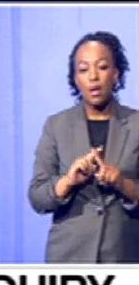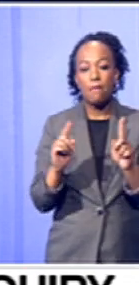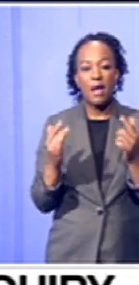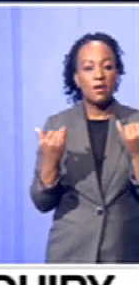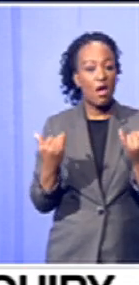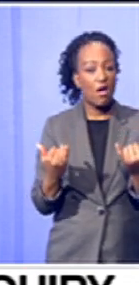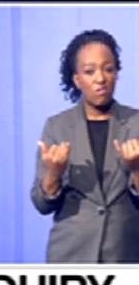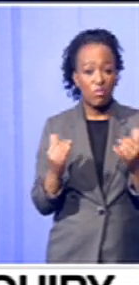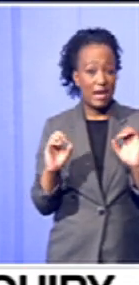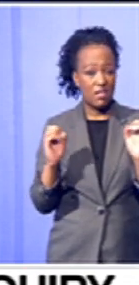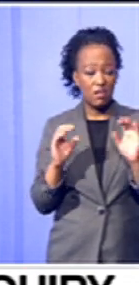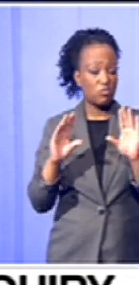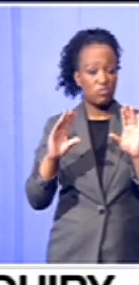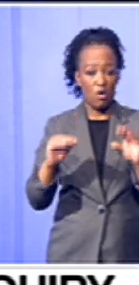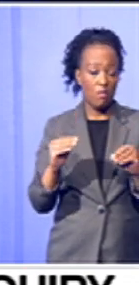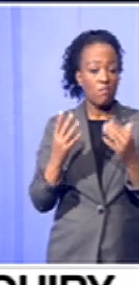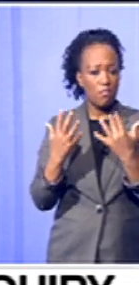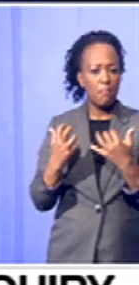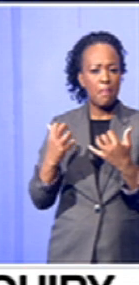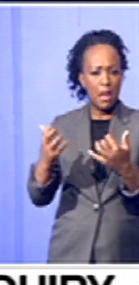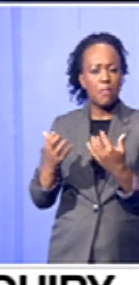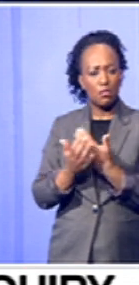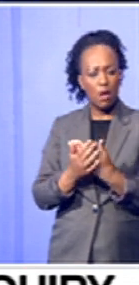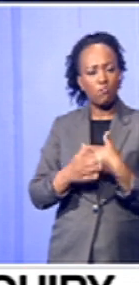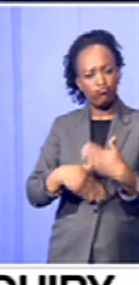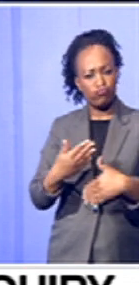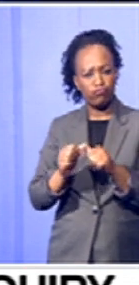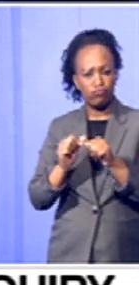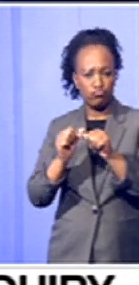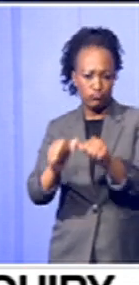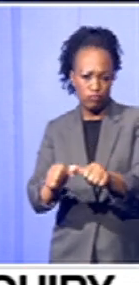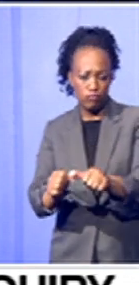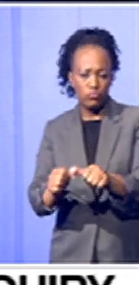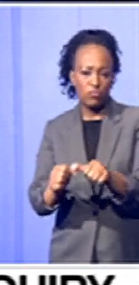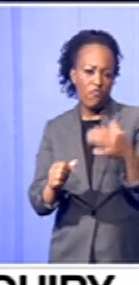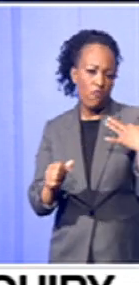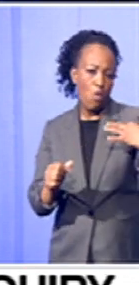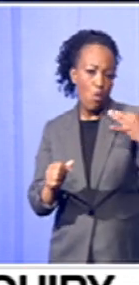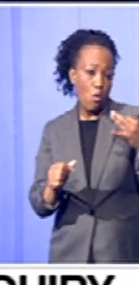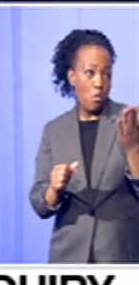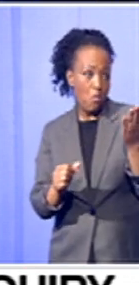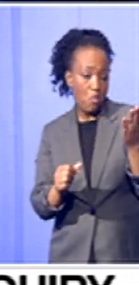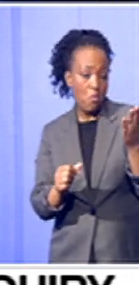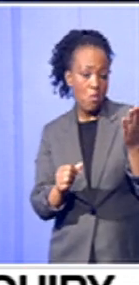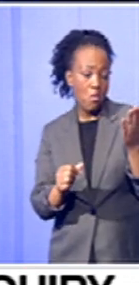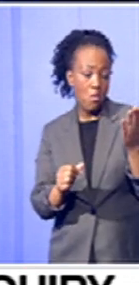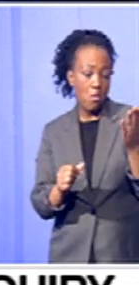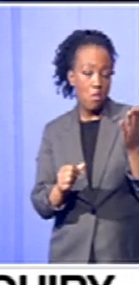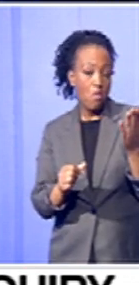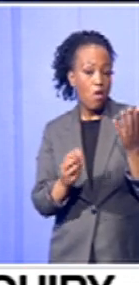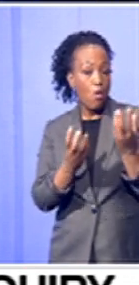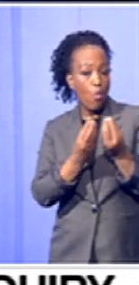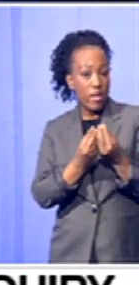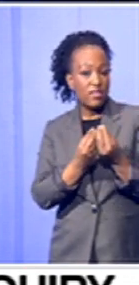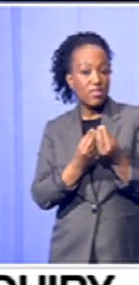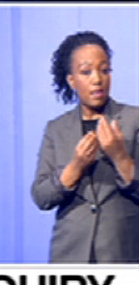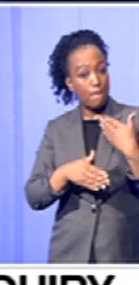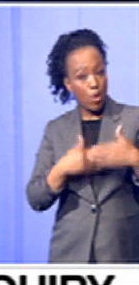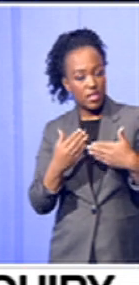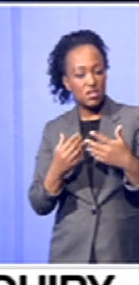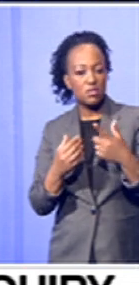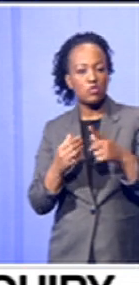stopping Parliament from proceeding with this application or with this removal